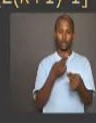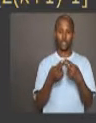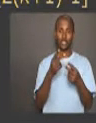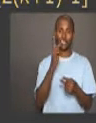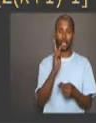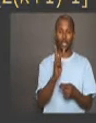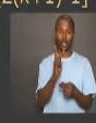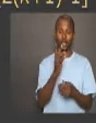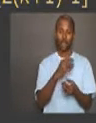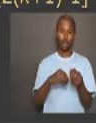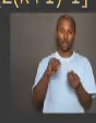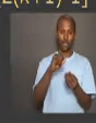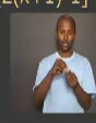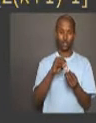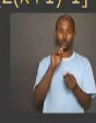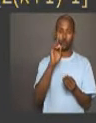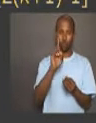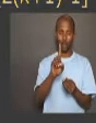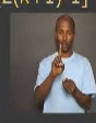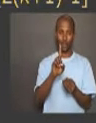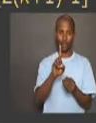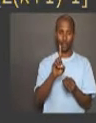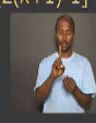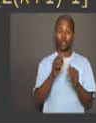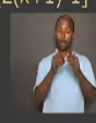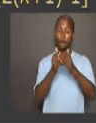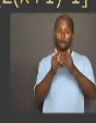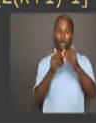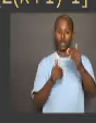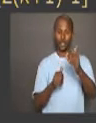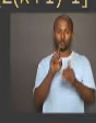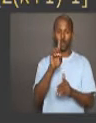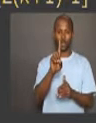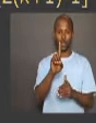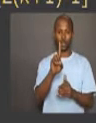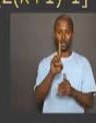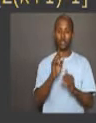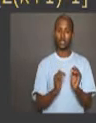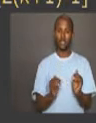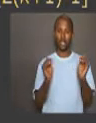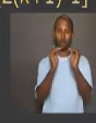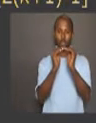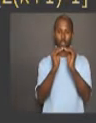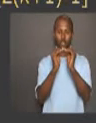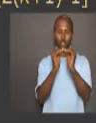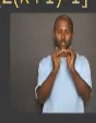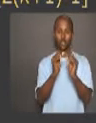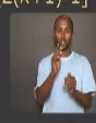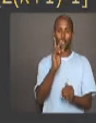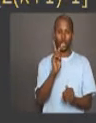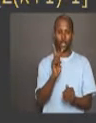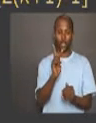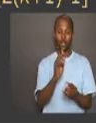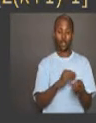k plus 1 minus 1 equals